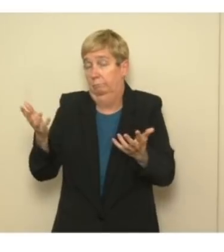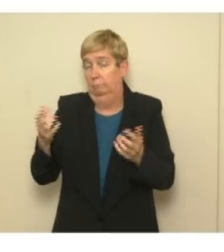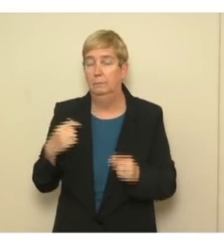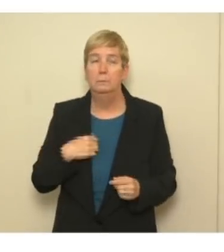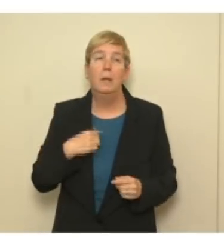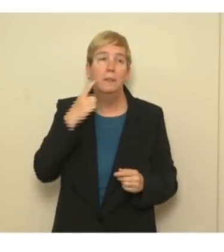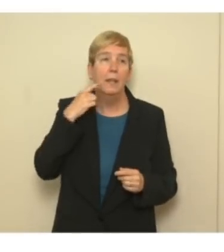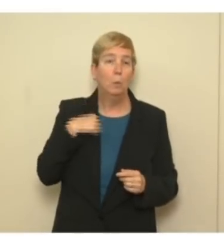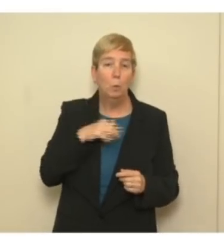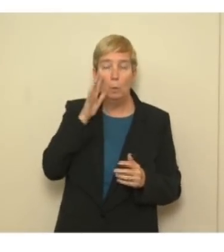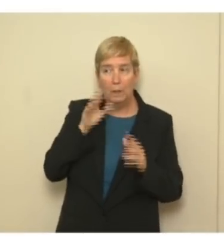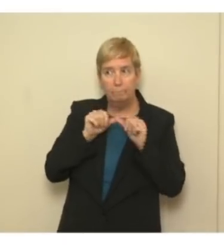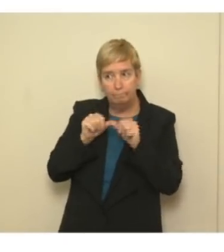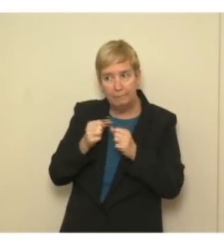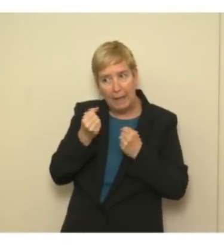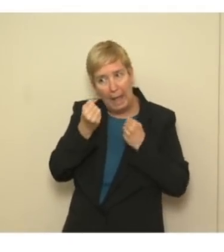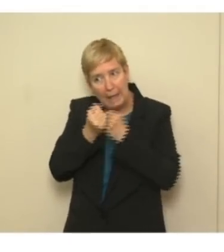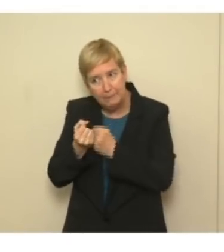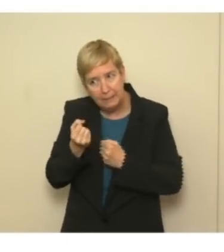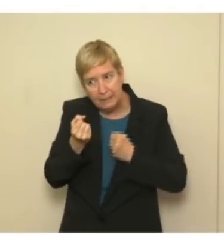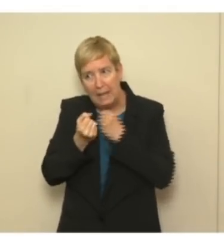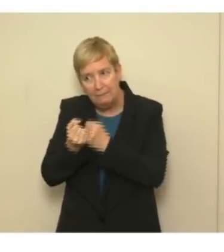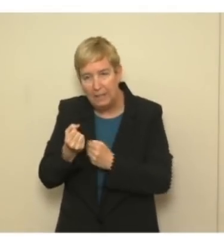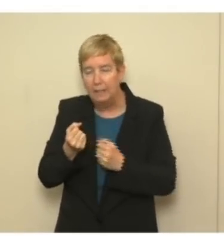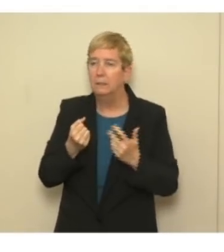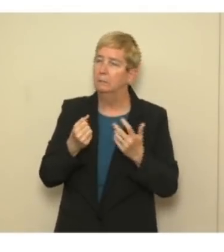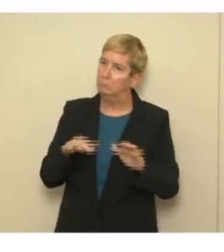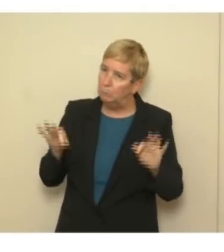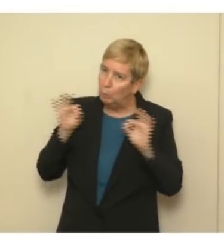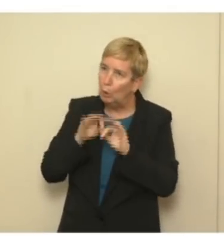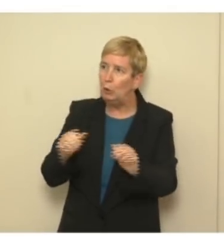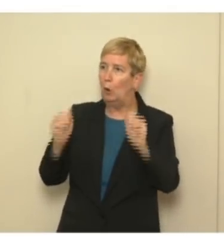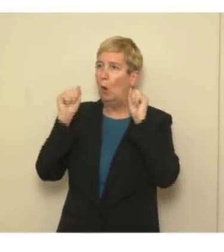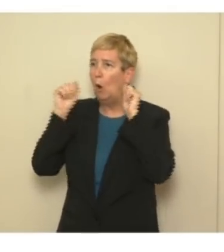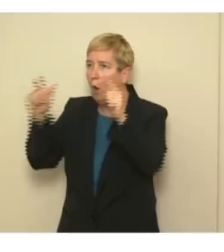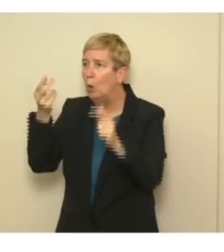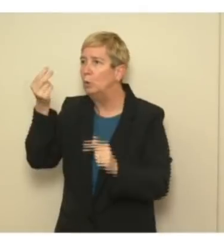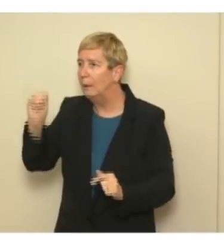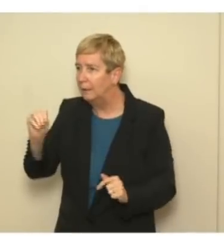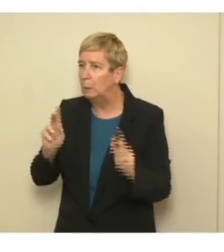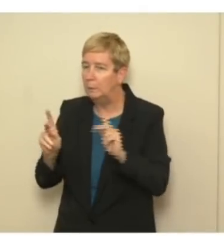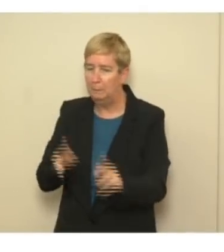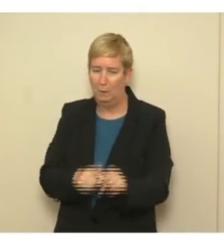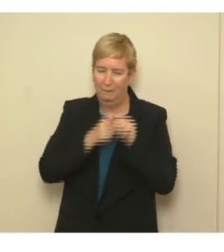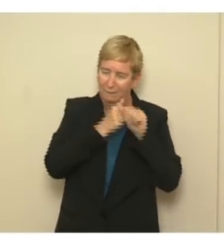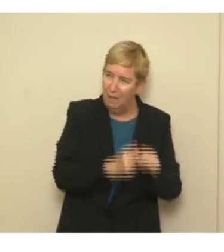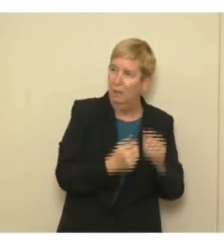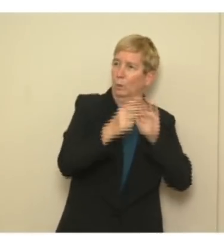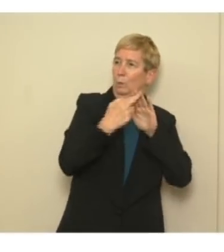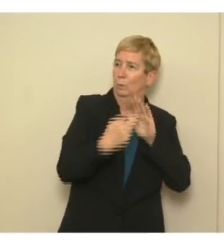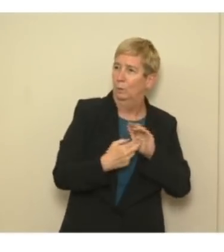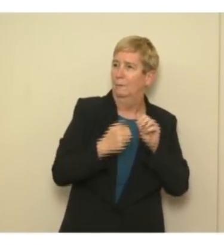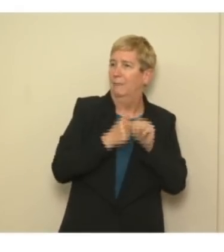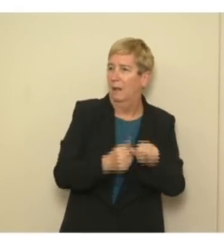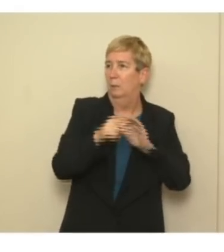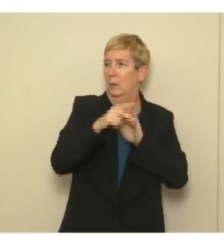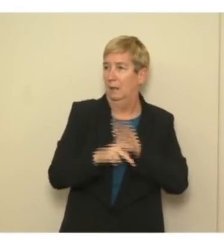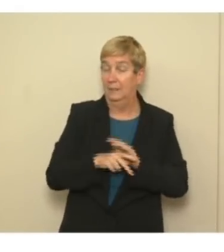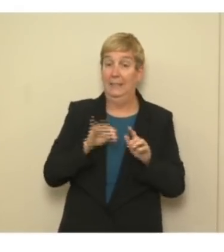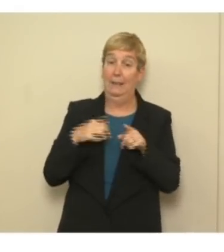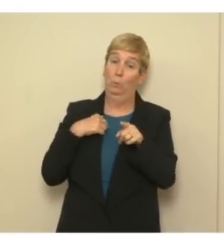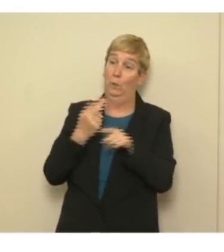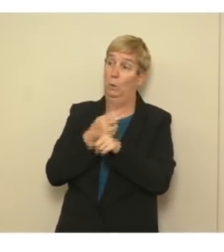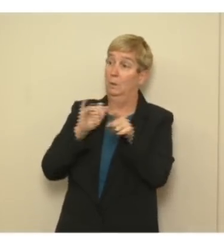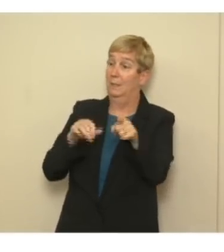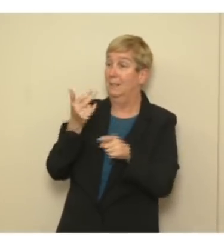to continue to advocate to make sure that every single New Mexican does their part, because by going through this hybrid model, what it gives